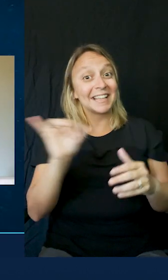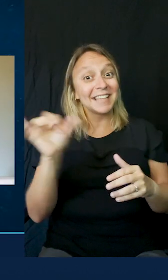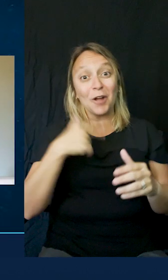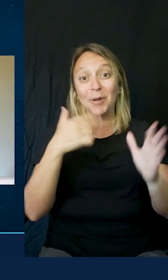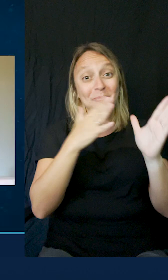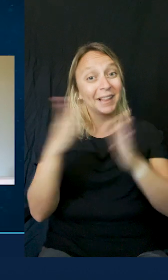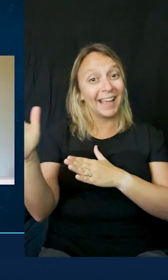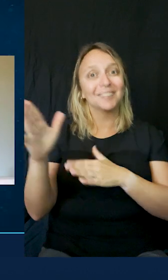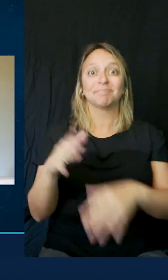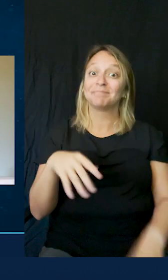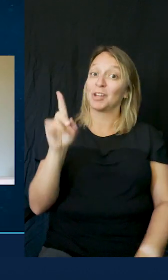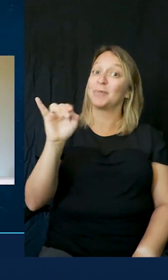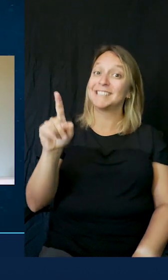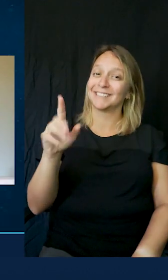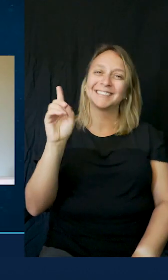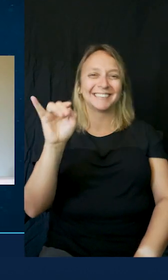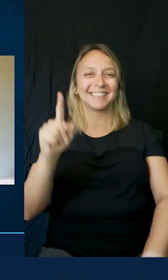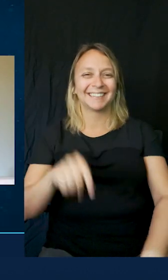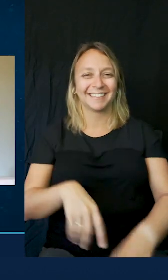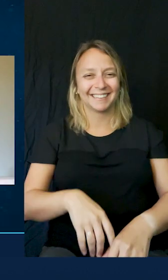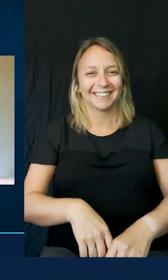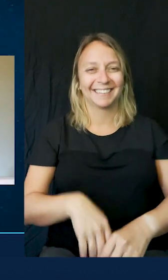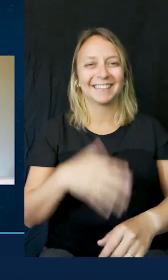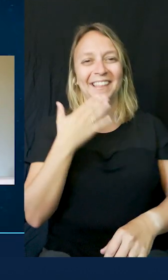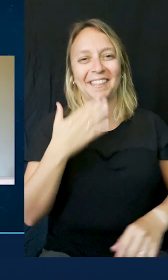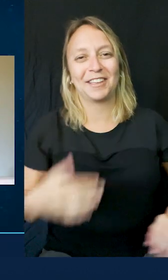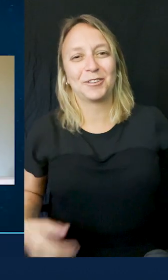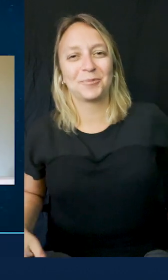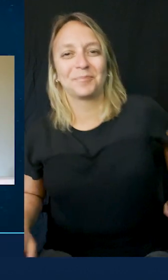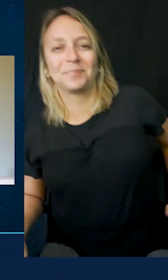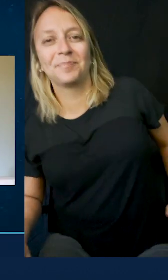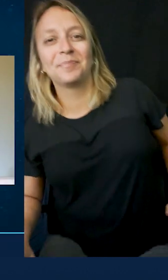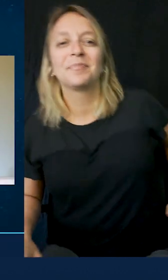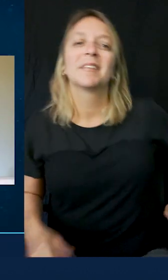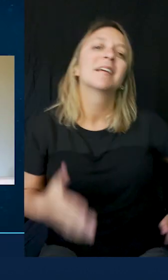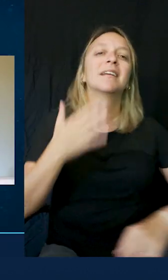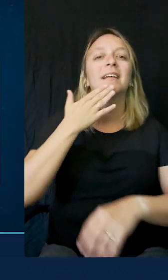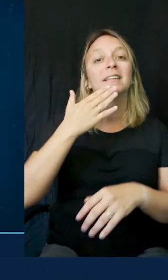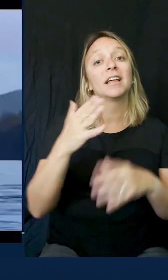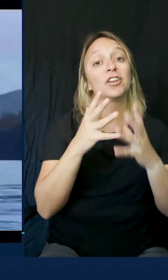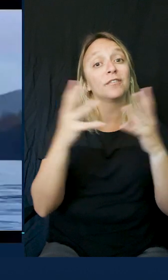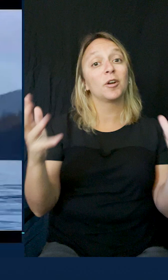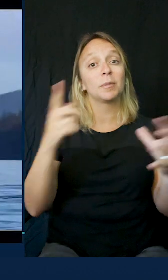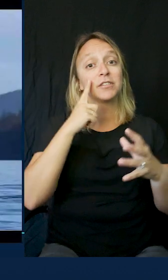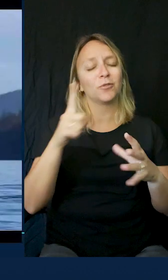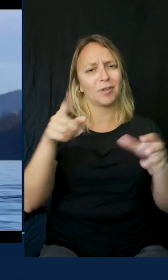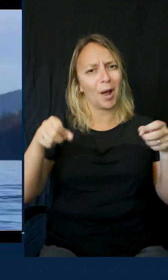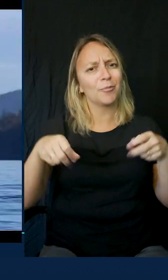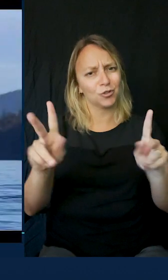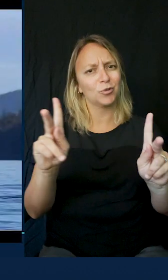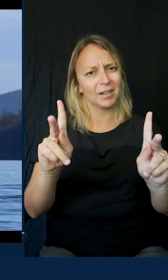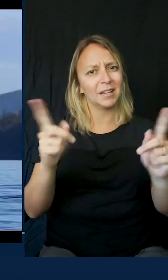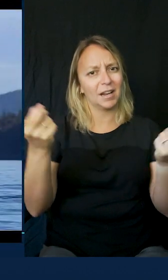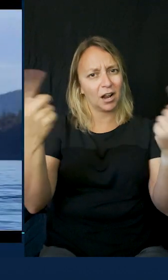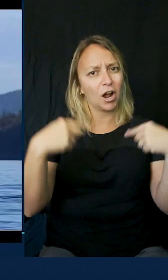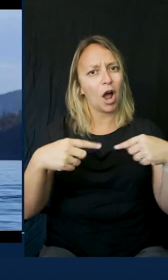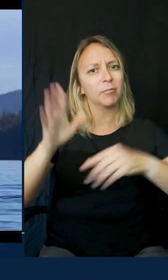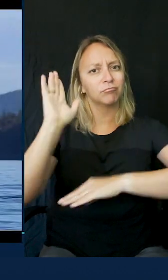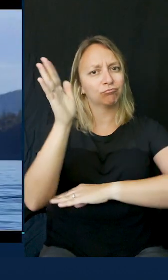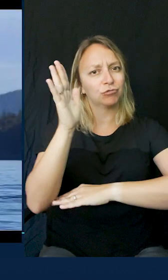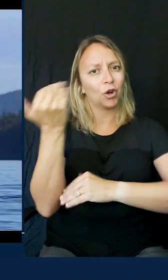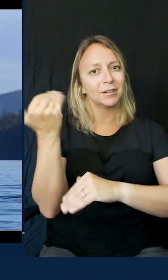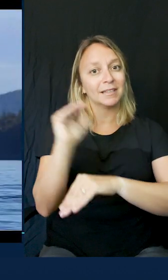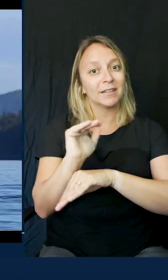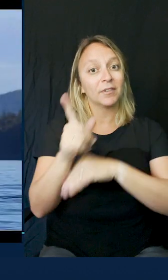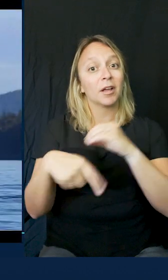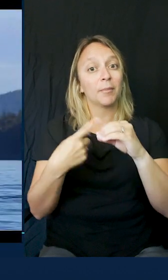We planned this completely. Thank you very much, Jim. And thank you for the opportunity to talk this evening about